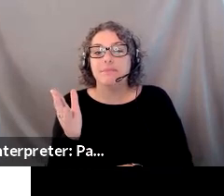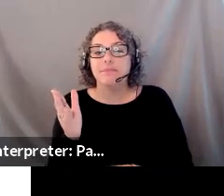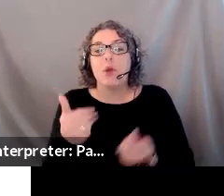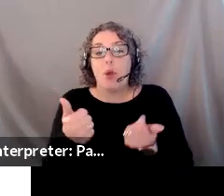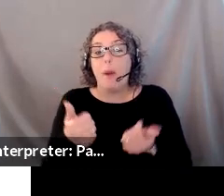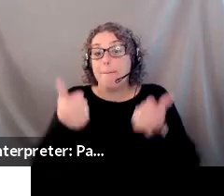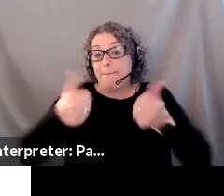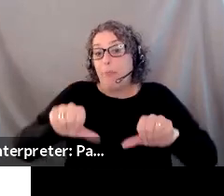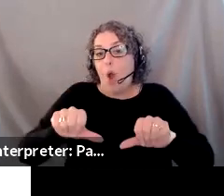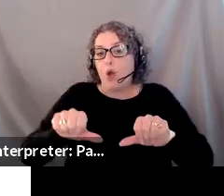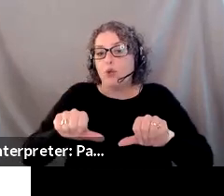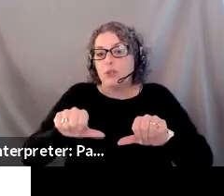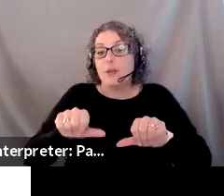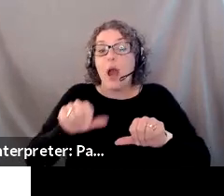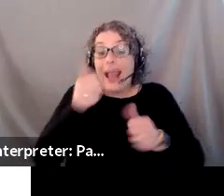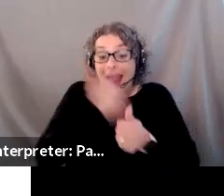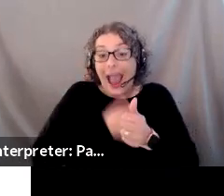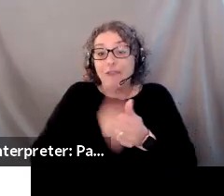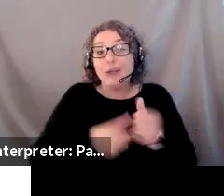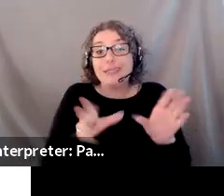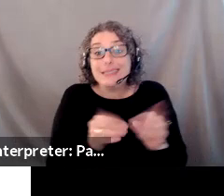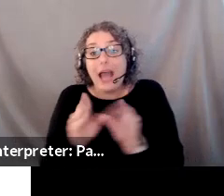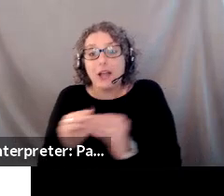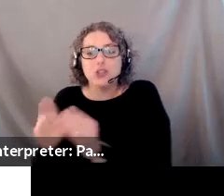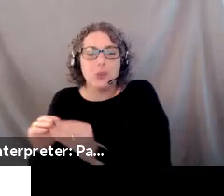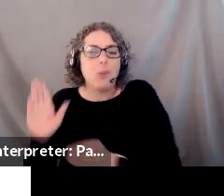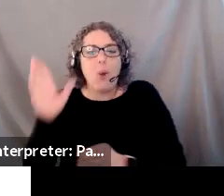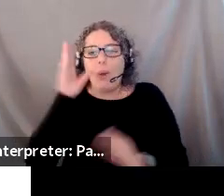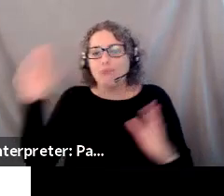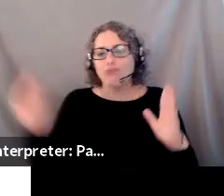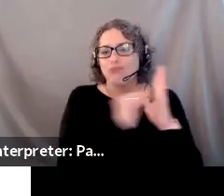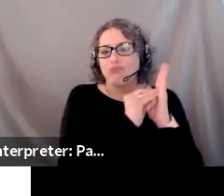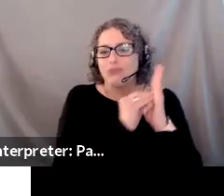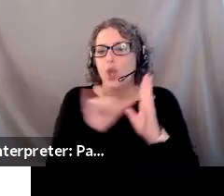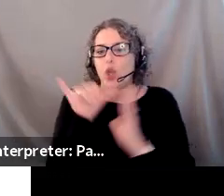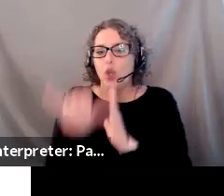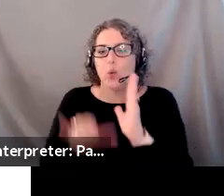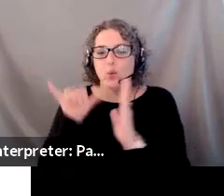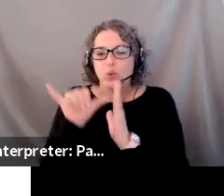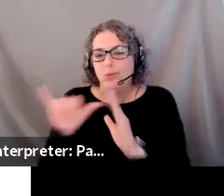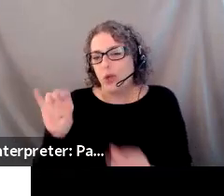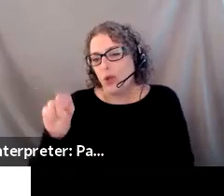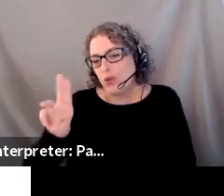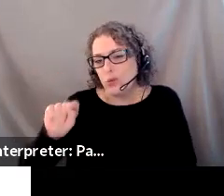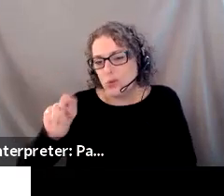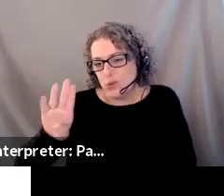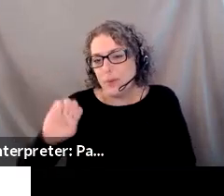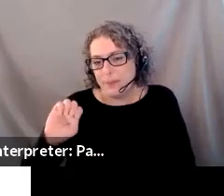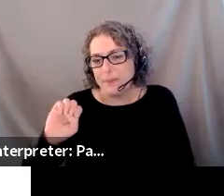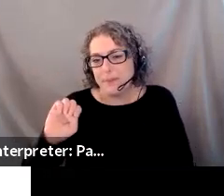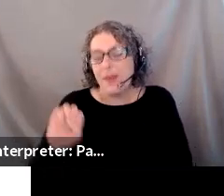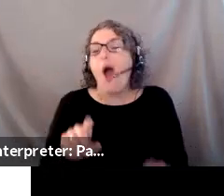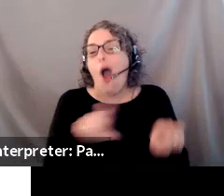posting all the recordings on our YouTube channel, which I will put in